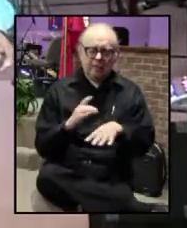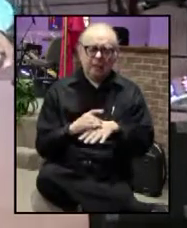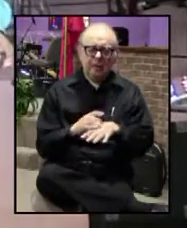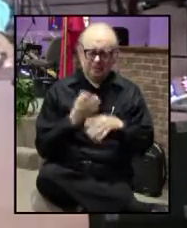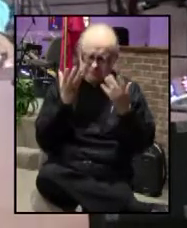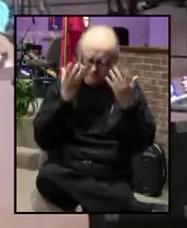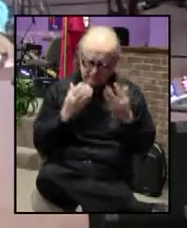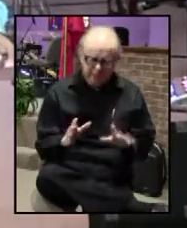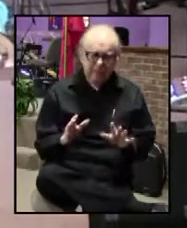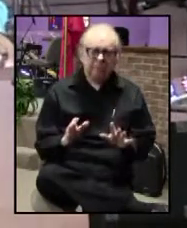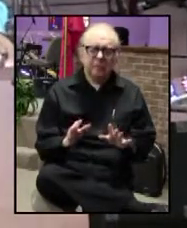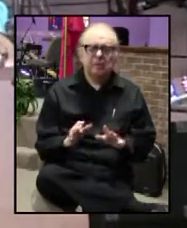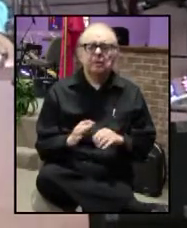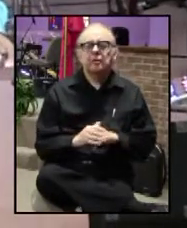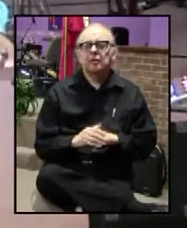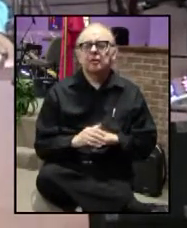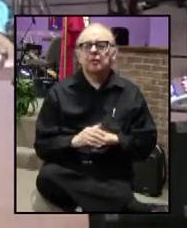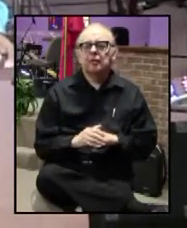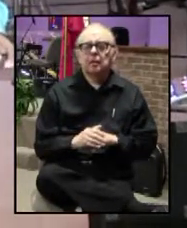were finished.